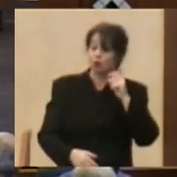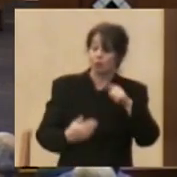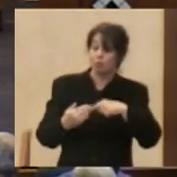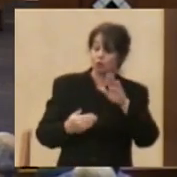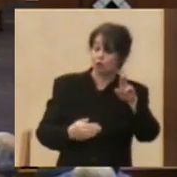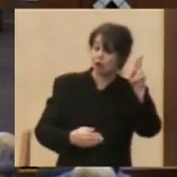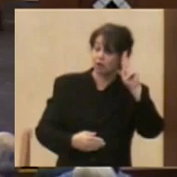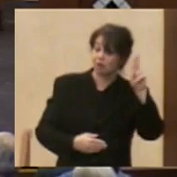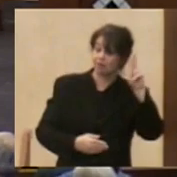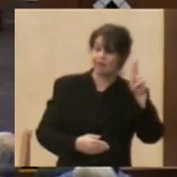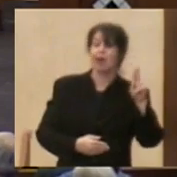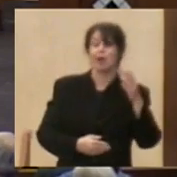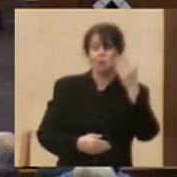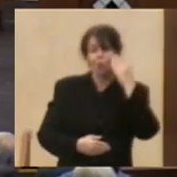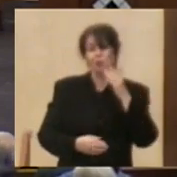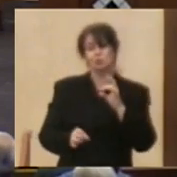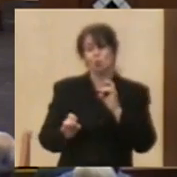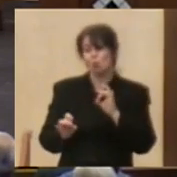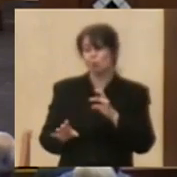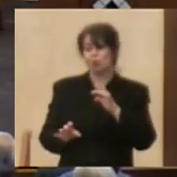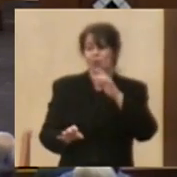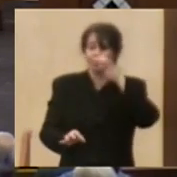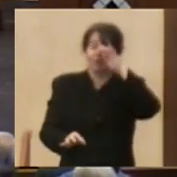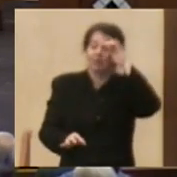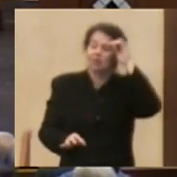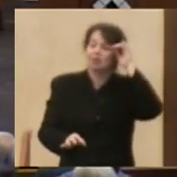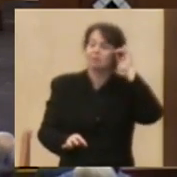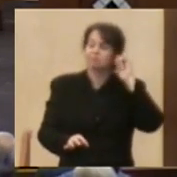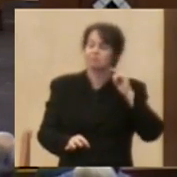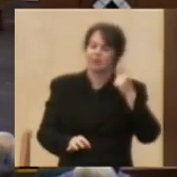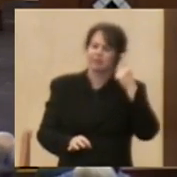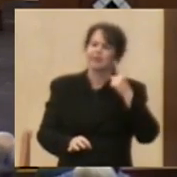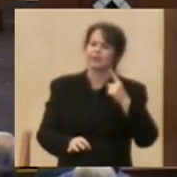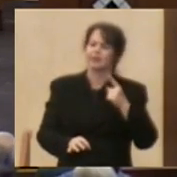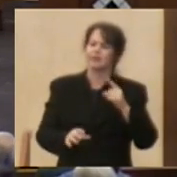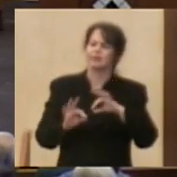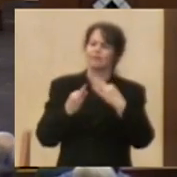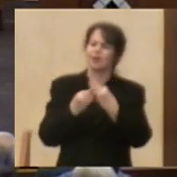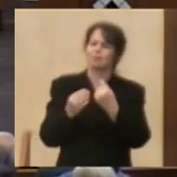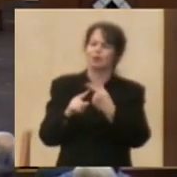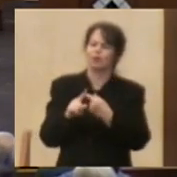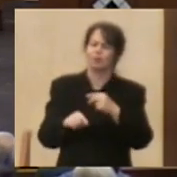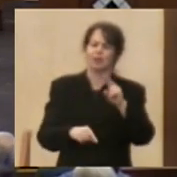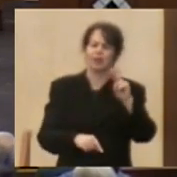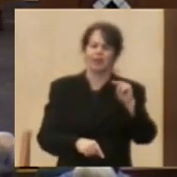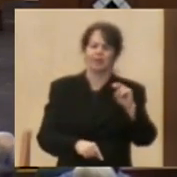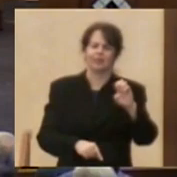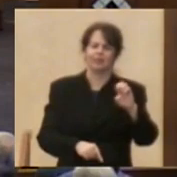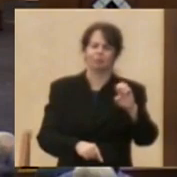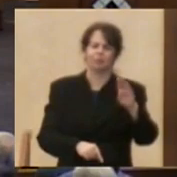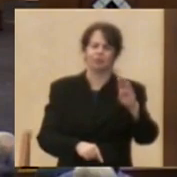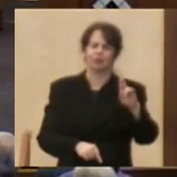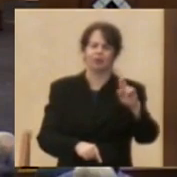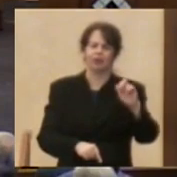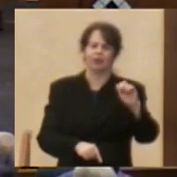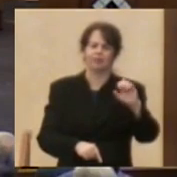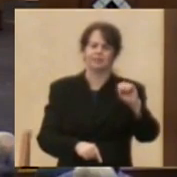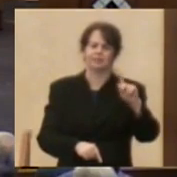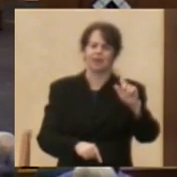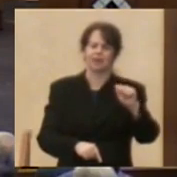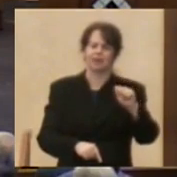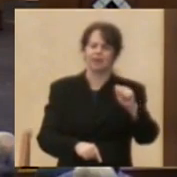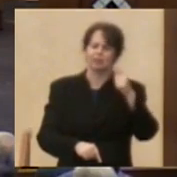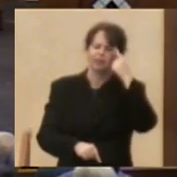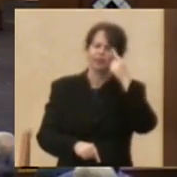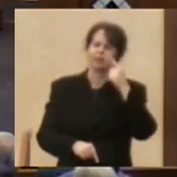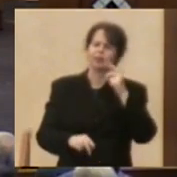so tragic. I think that's family from Nebraska that's come up to be with them. I think I read in the paper the funeral's tomorrow.